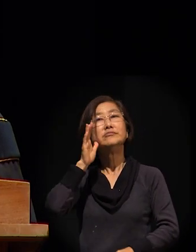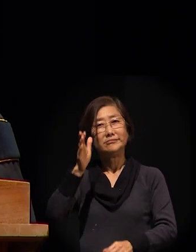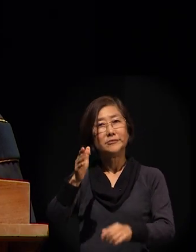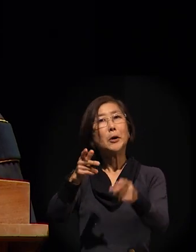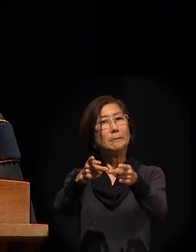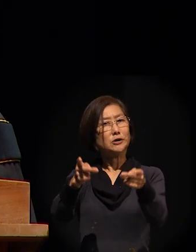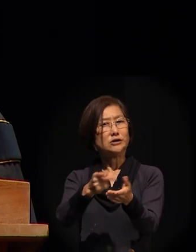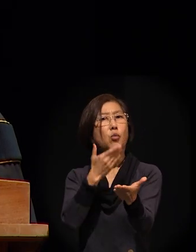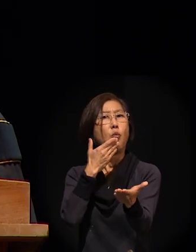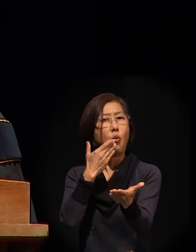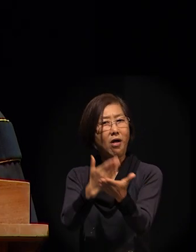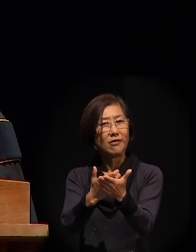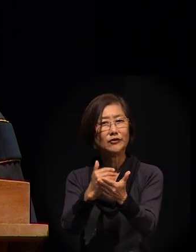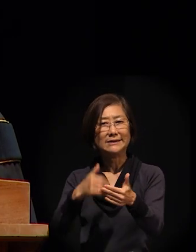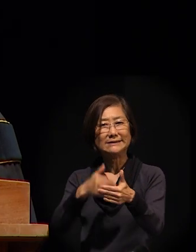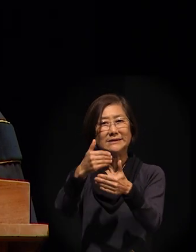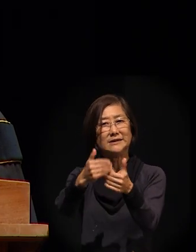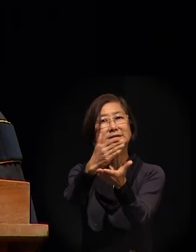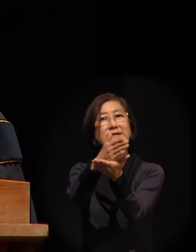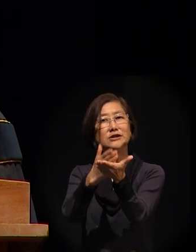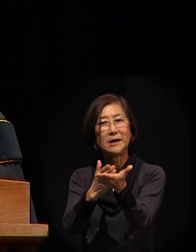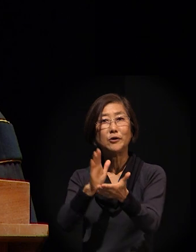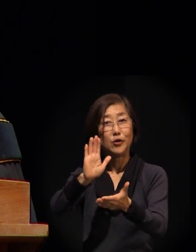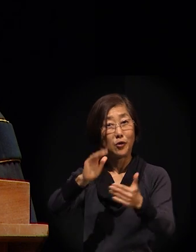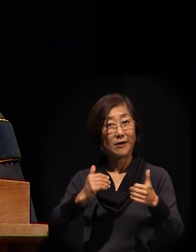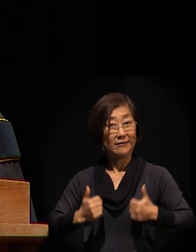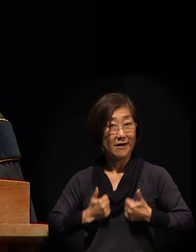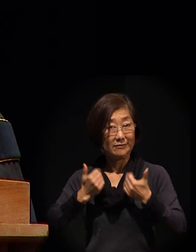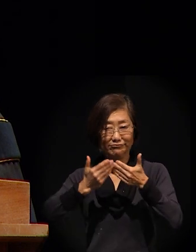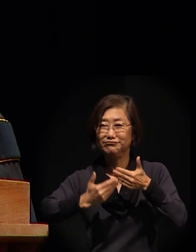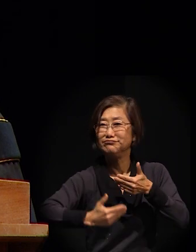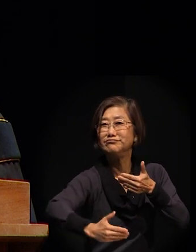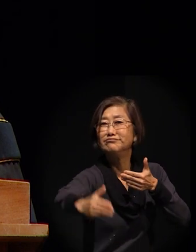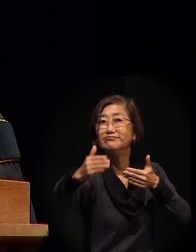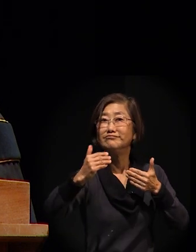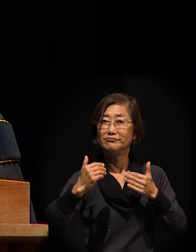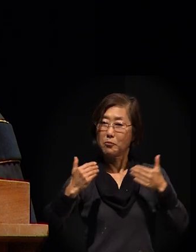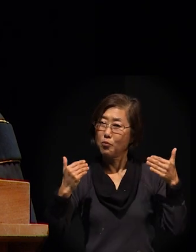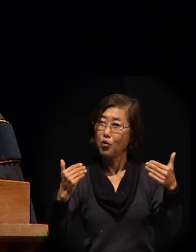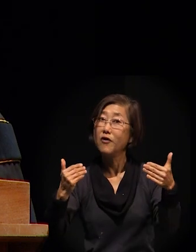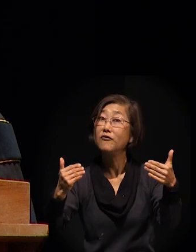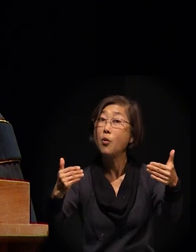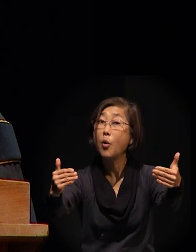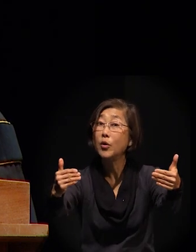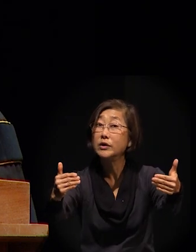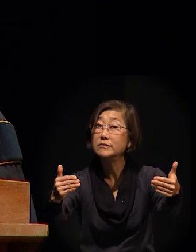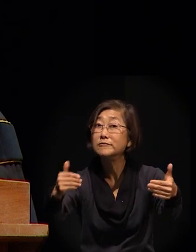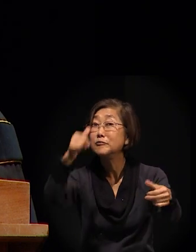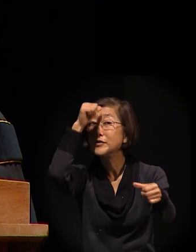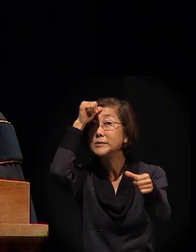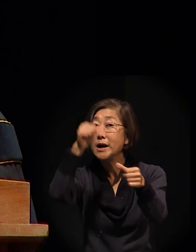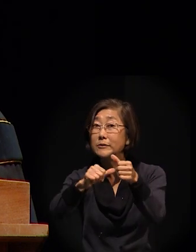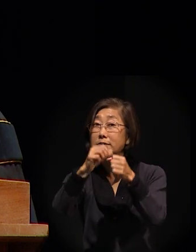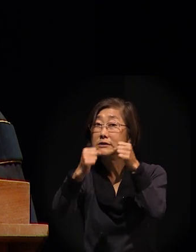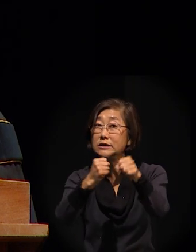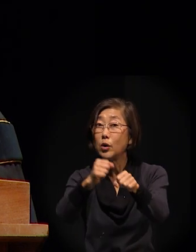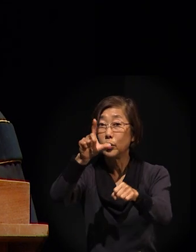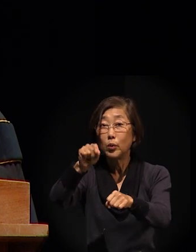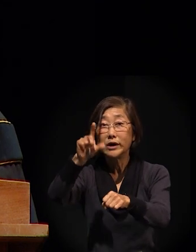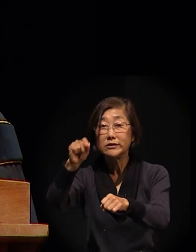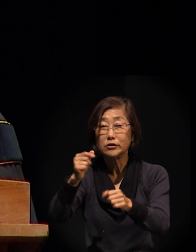ECC education, you are positioned well for the next chapter of your lives. As you keep moving